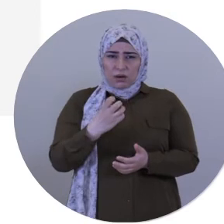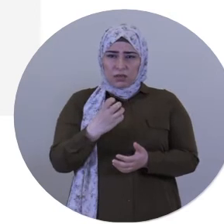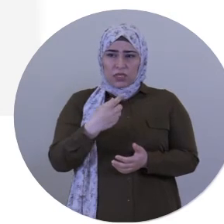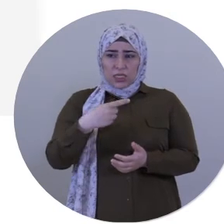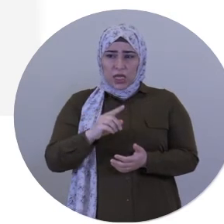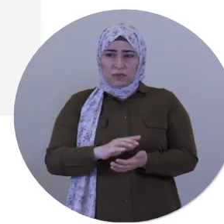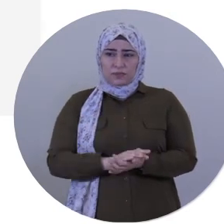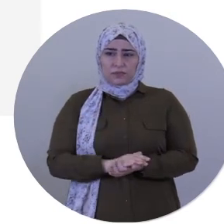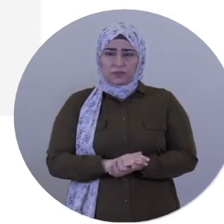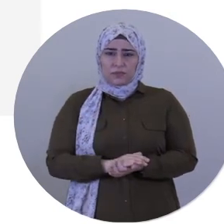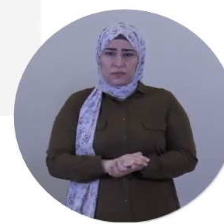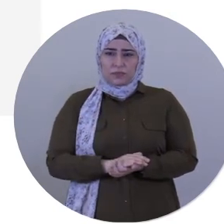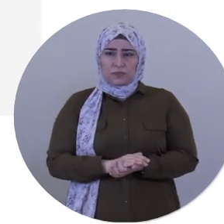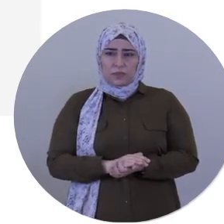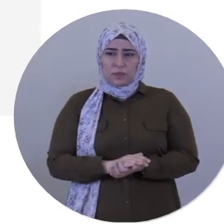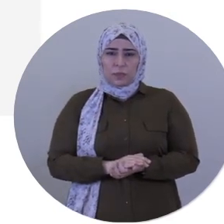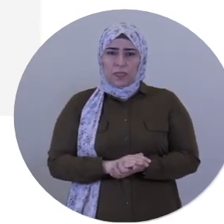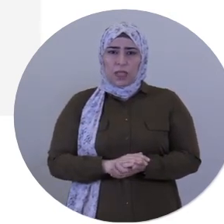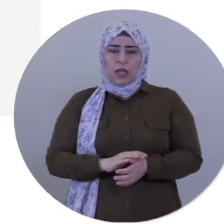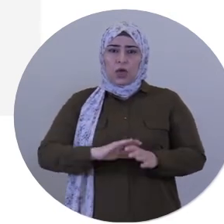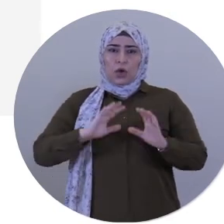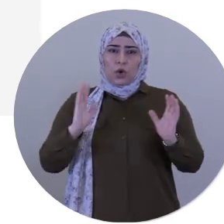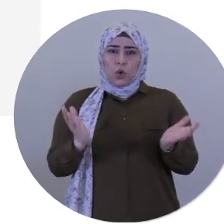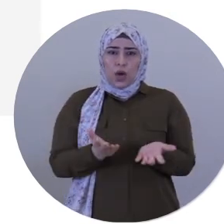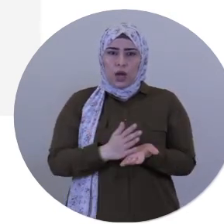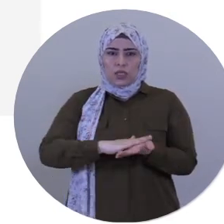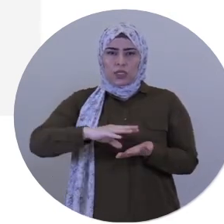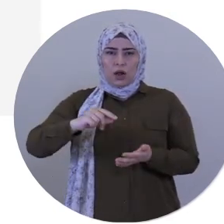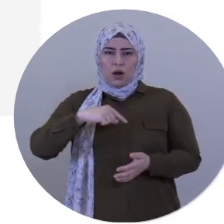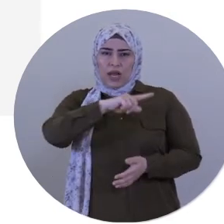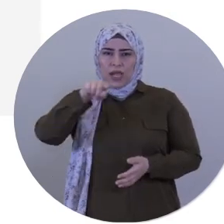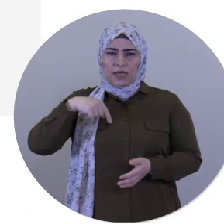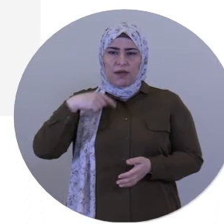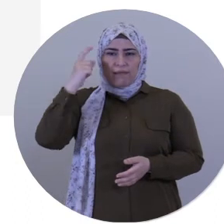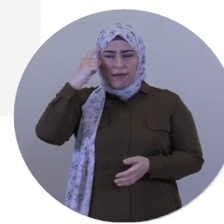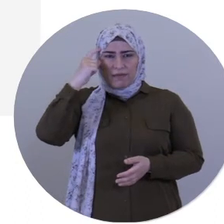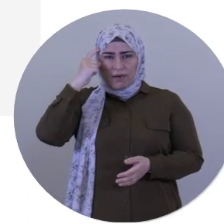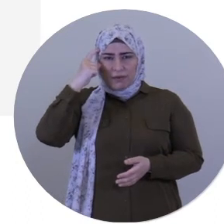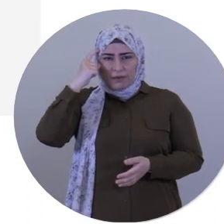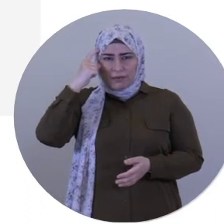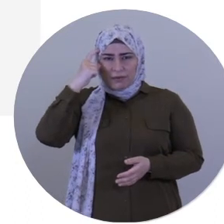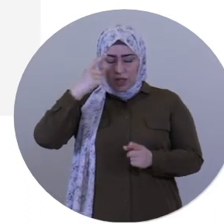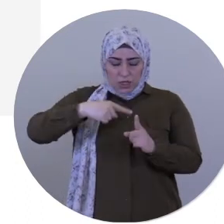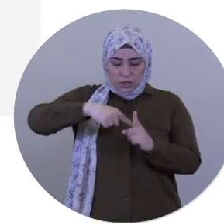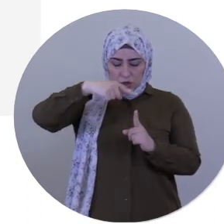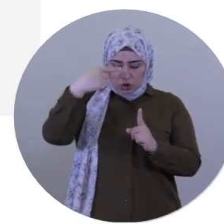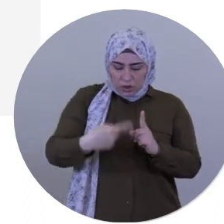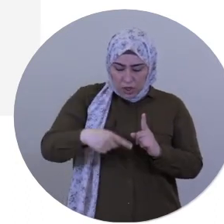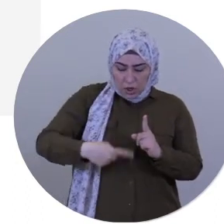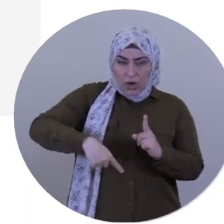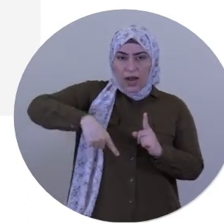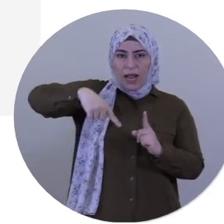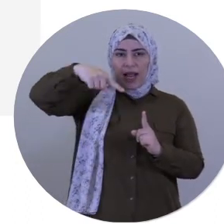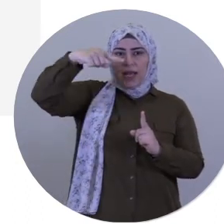of the famous deserts of the world are places where the thermometer goes bubbling away and where the sun intensely beats